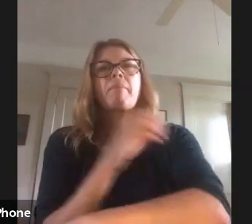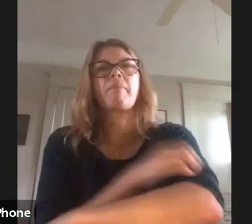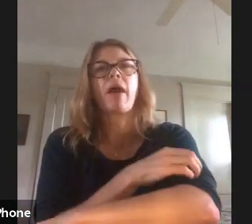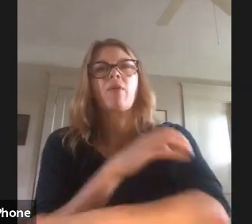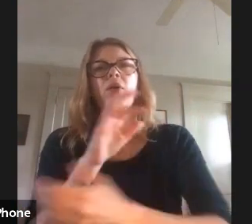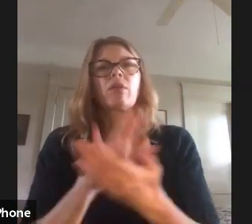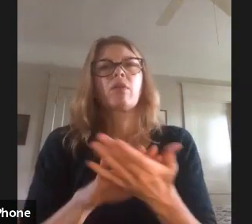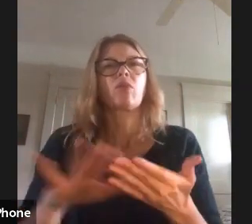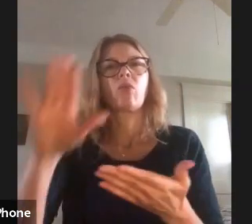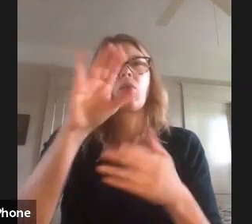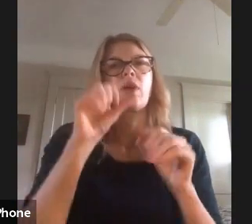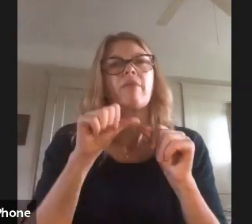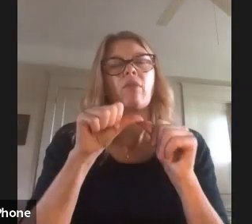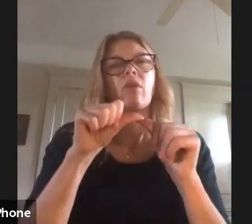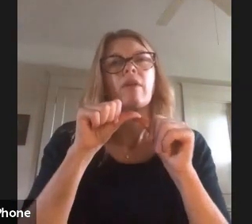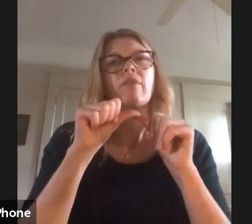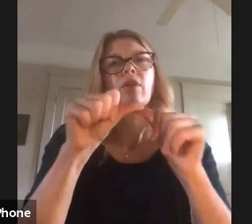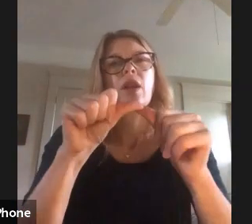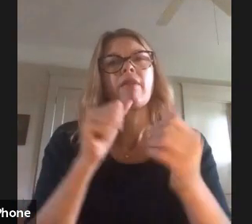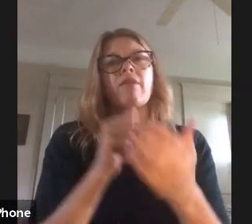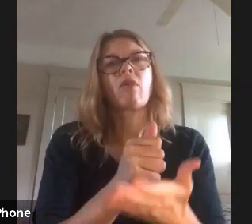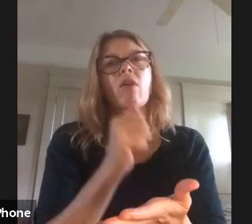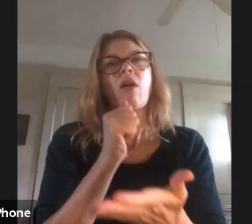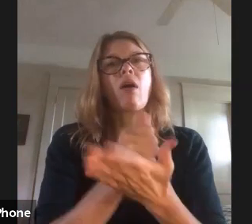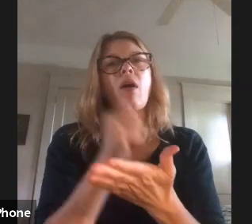ever. Amen.